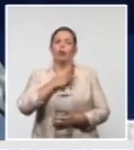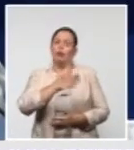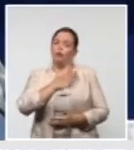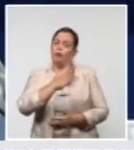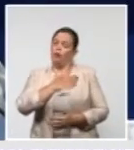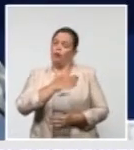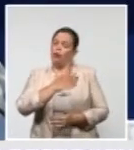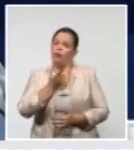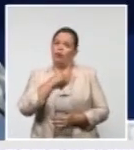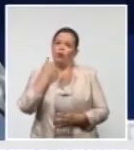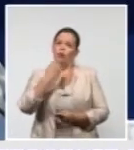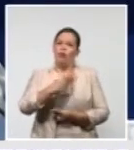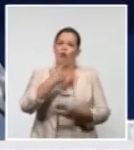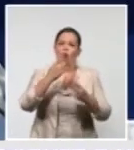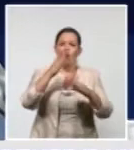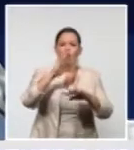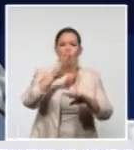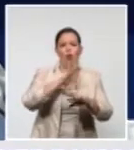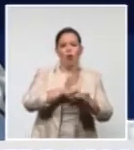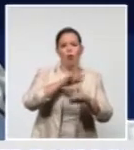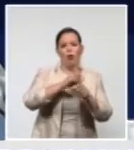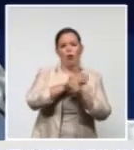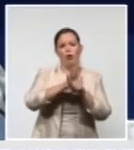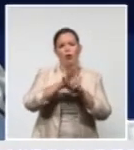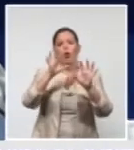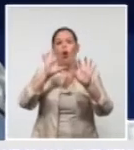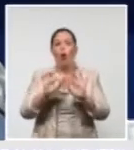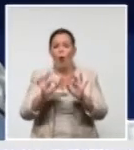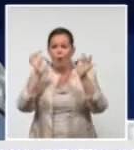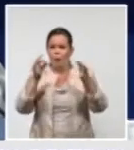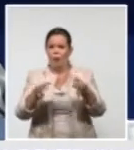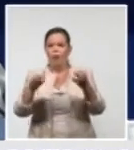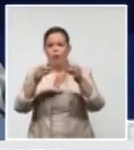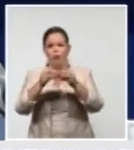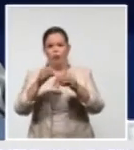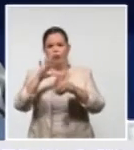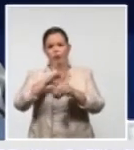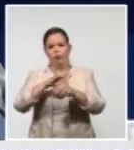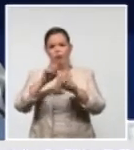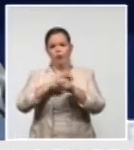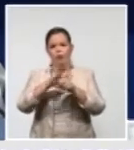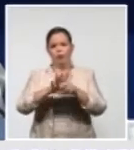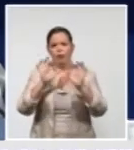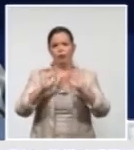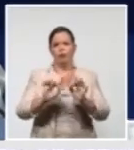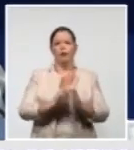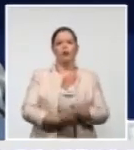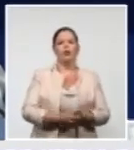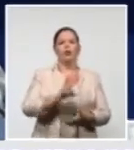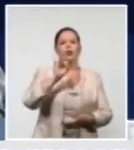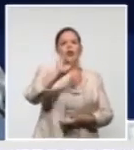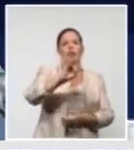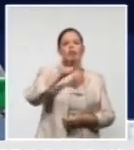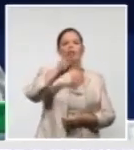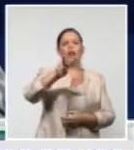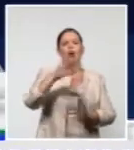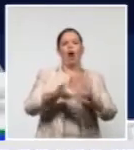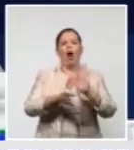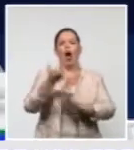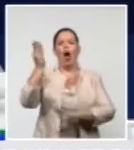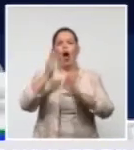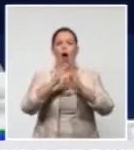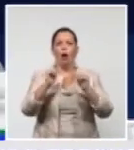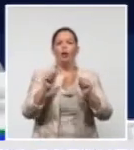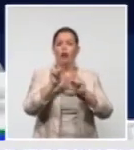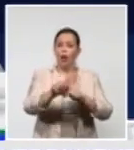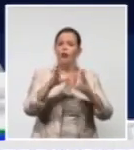No COVID-19 related deaths have been reported in Cuba in the last 13 days, meaning